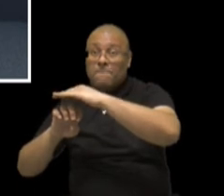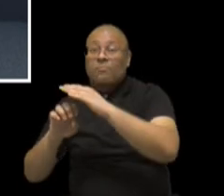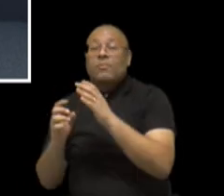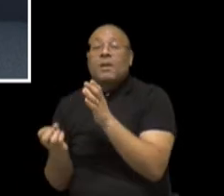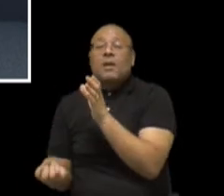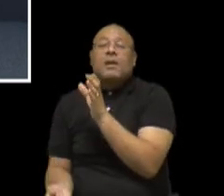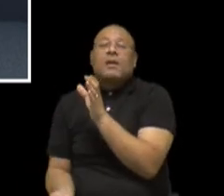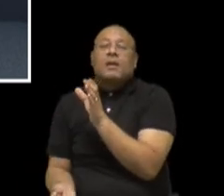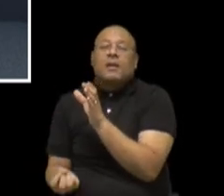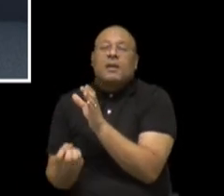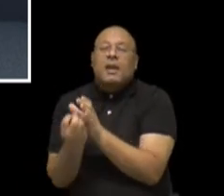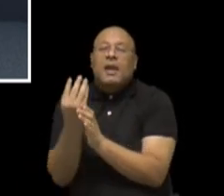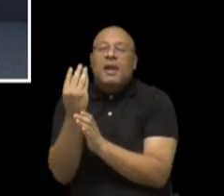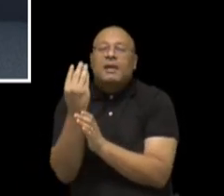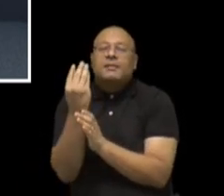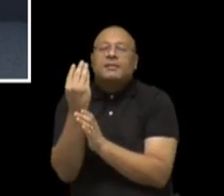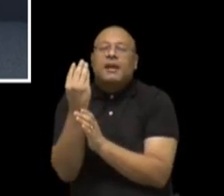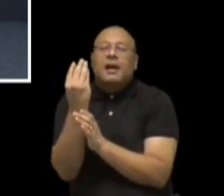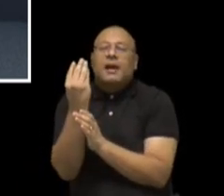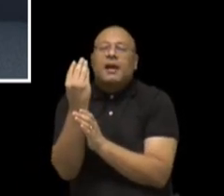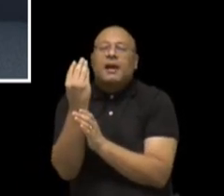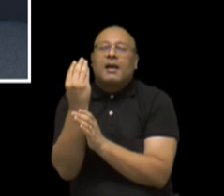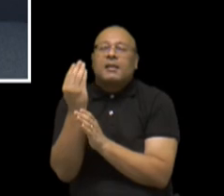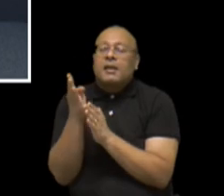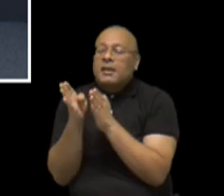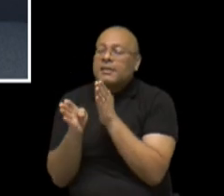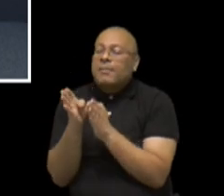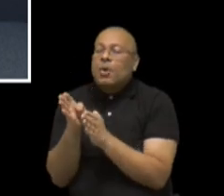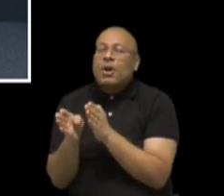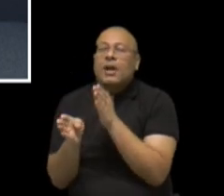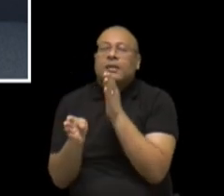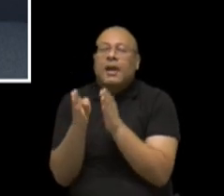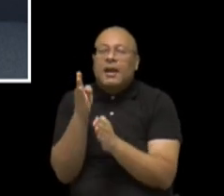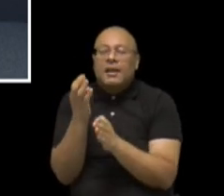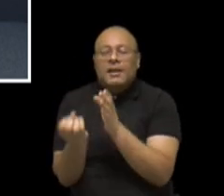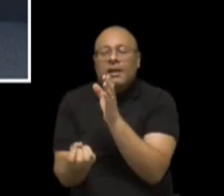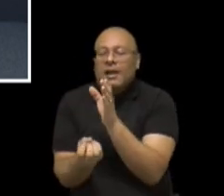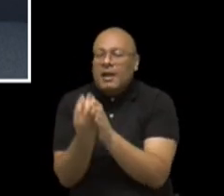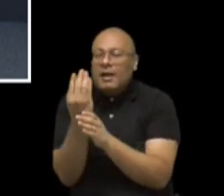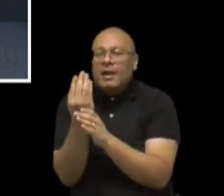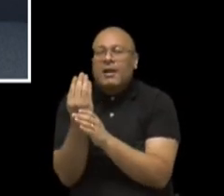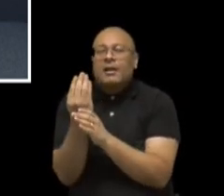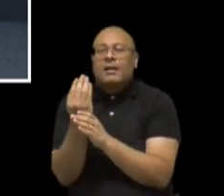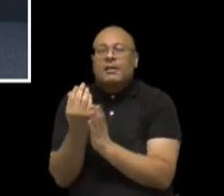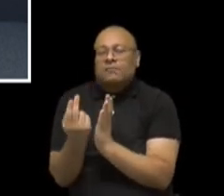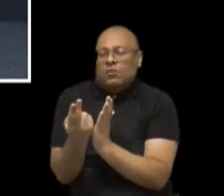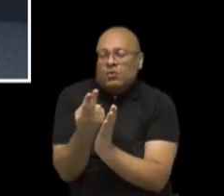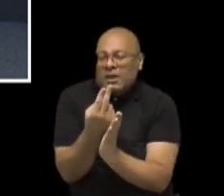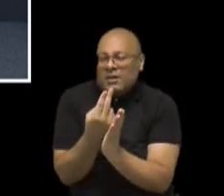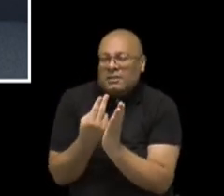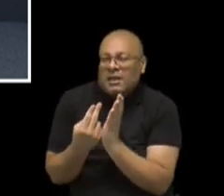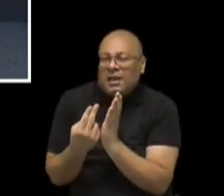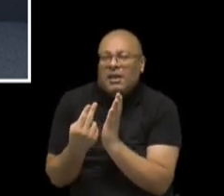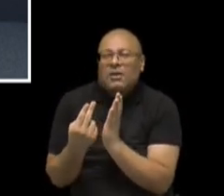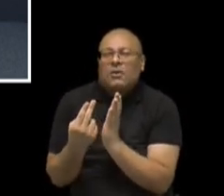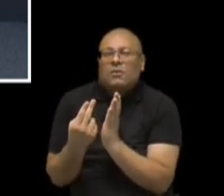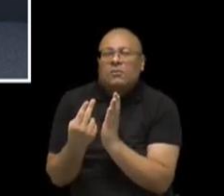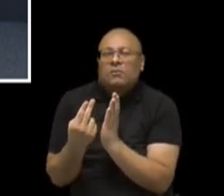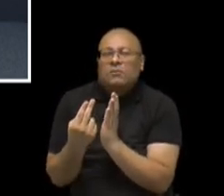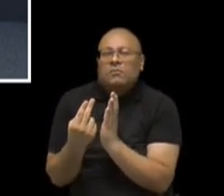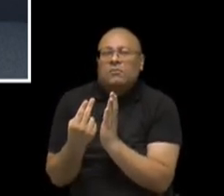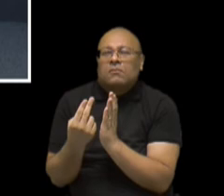created an aesthetic, and each season creates something from scratch. Missoni